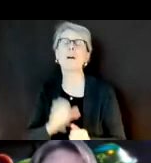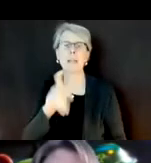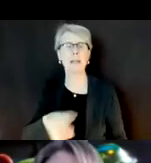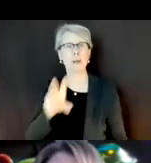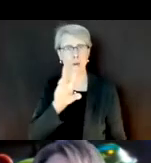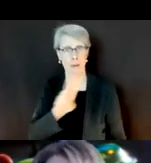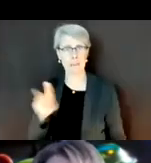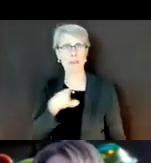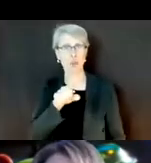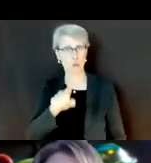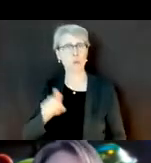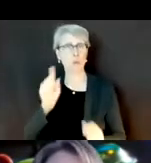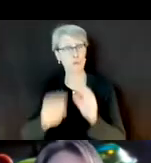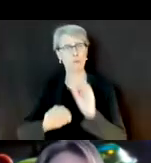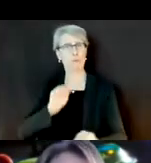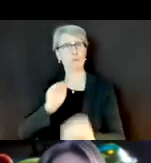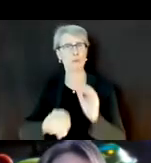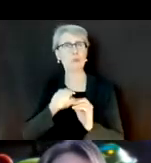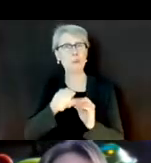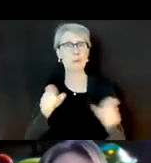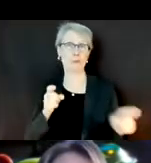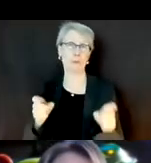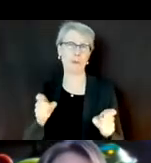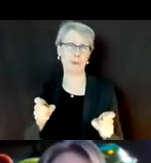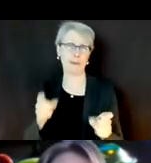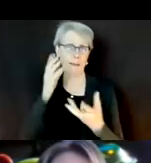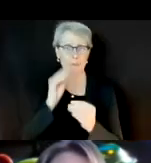are in control of it. So you can control,